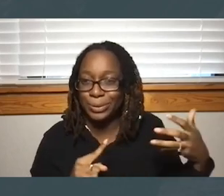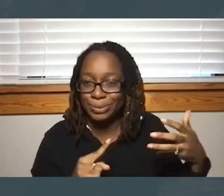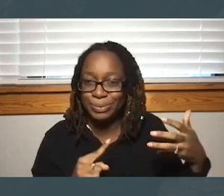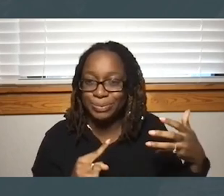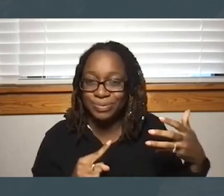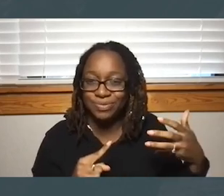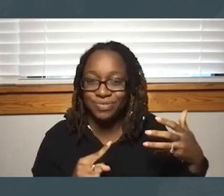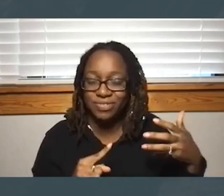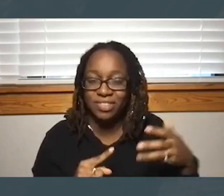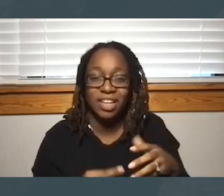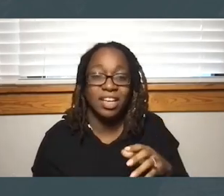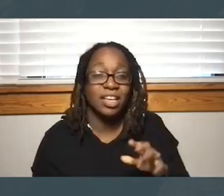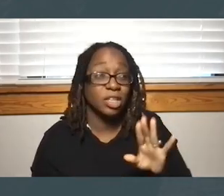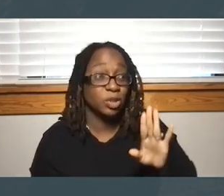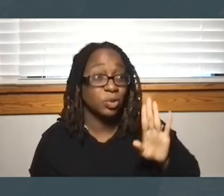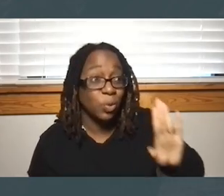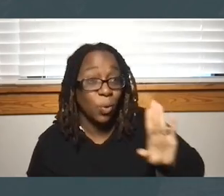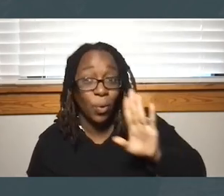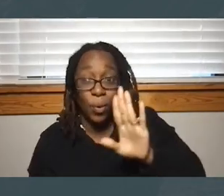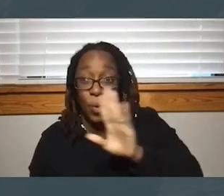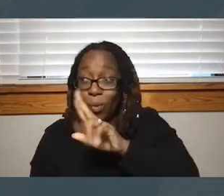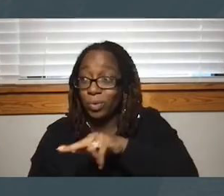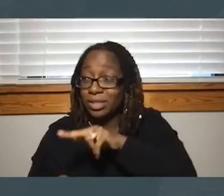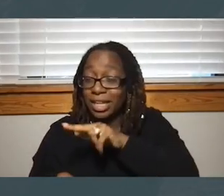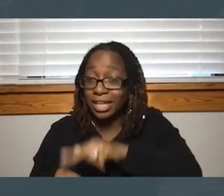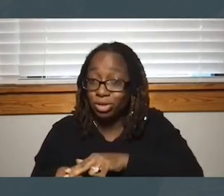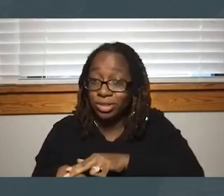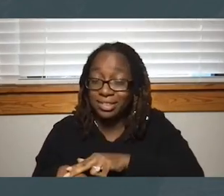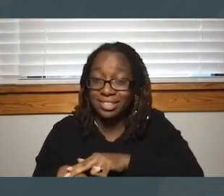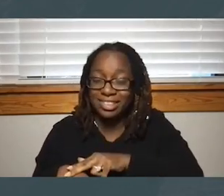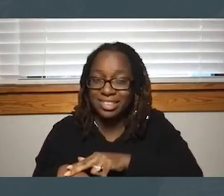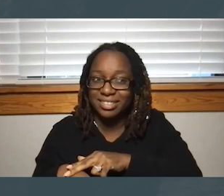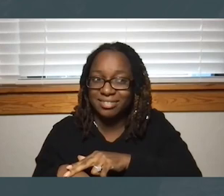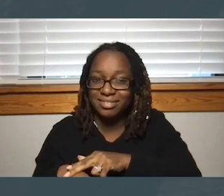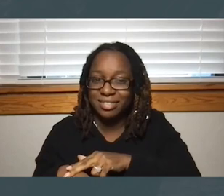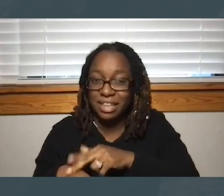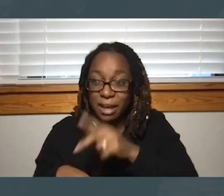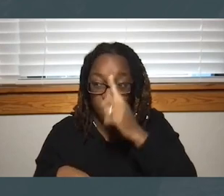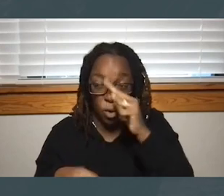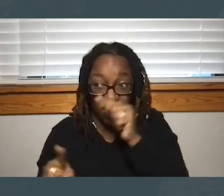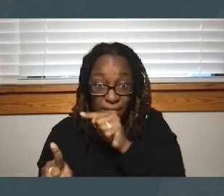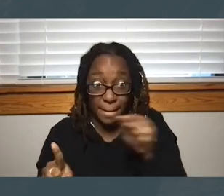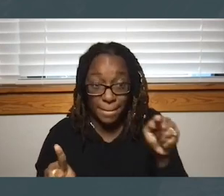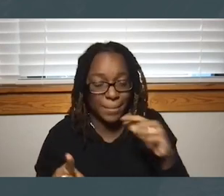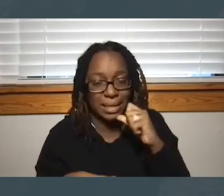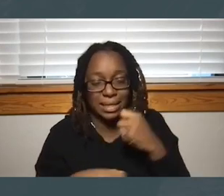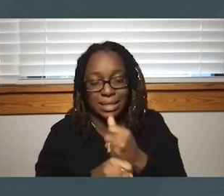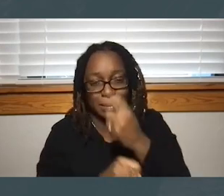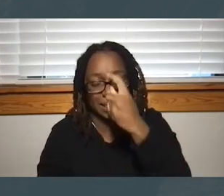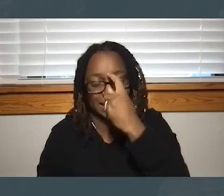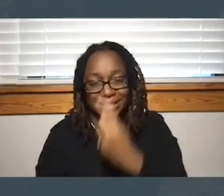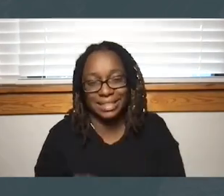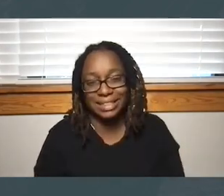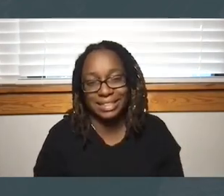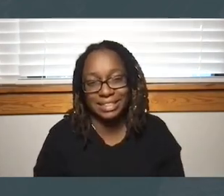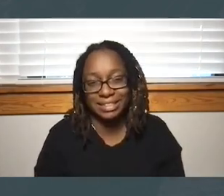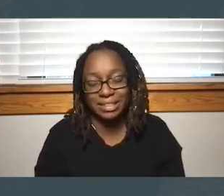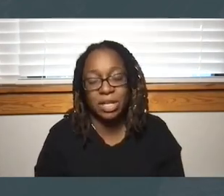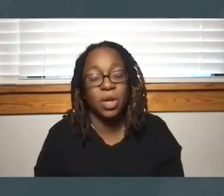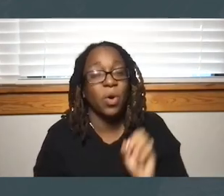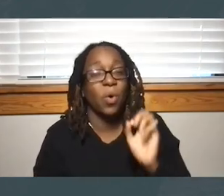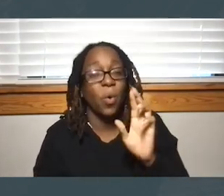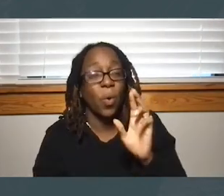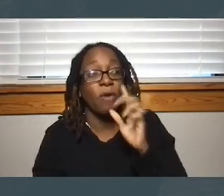Because those nation states do not make sense. They do not make sense for in the life of